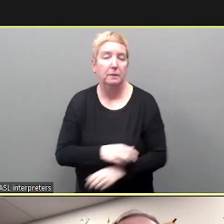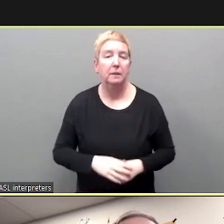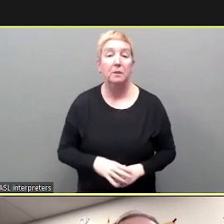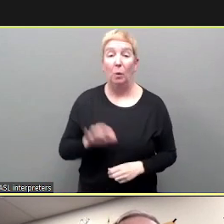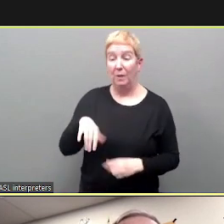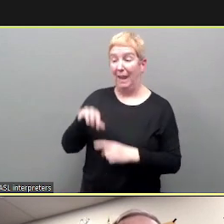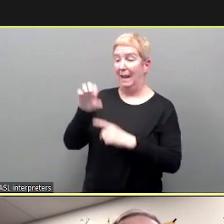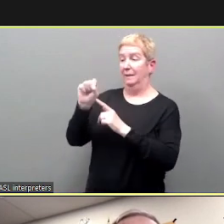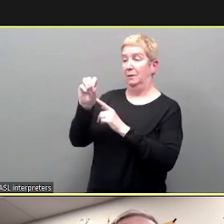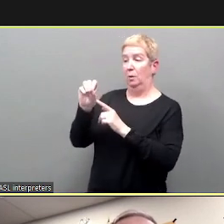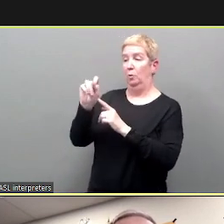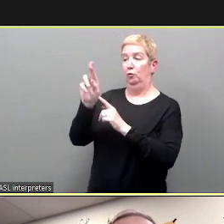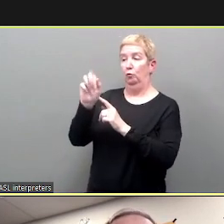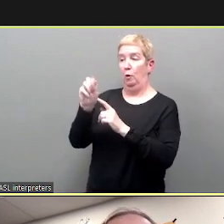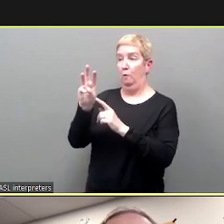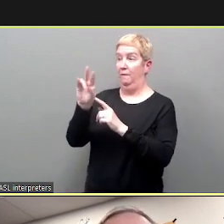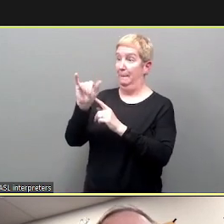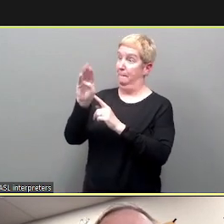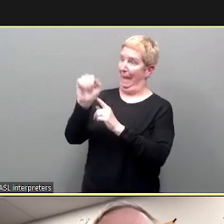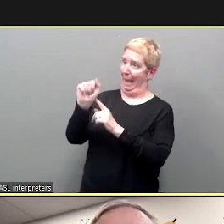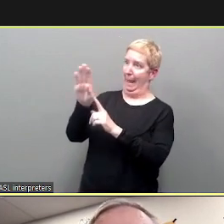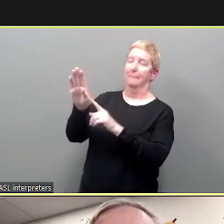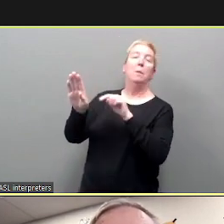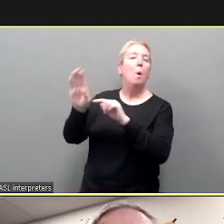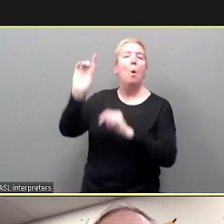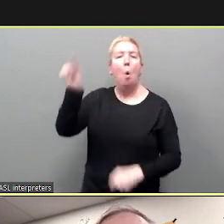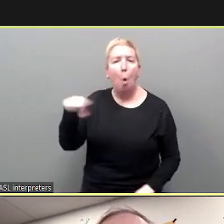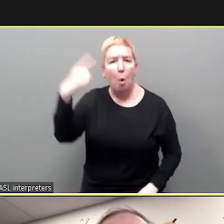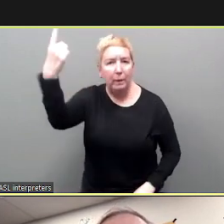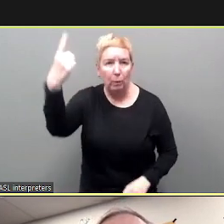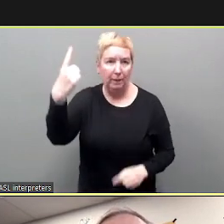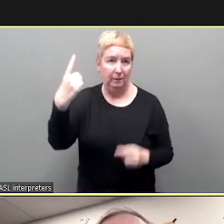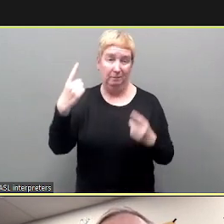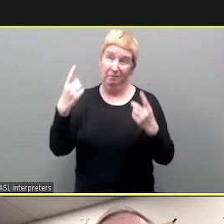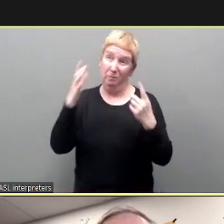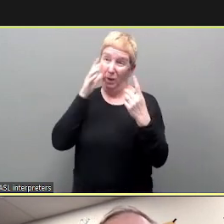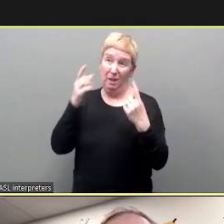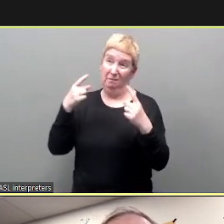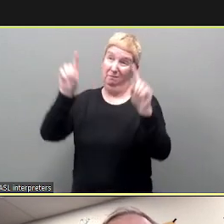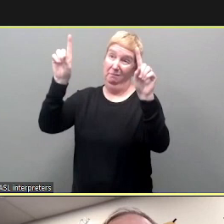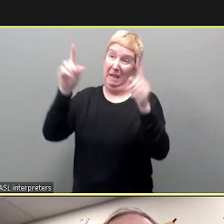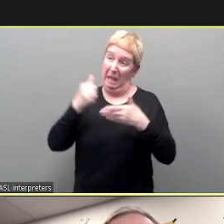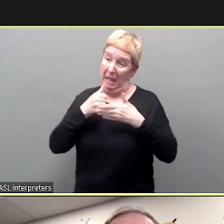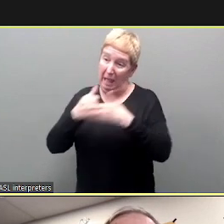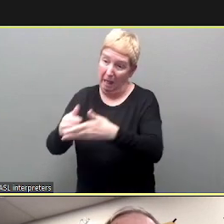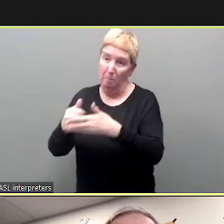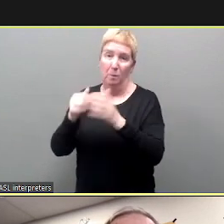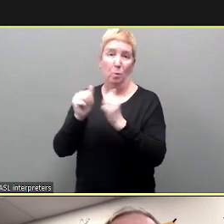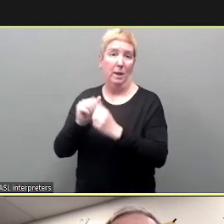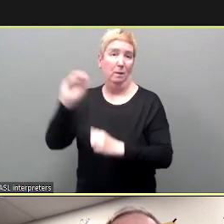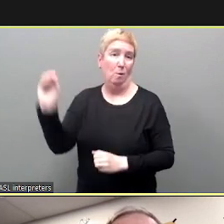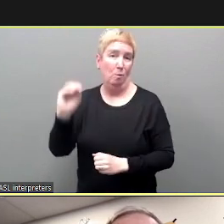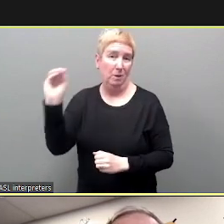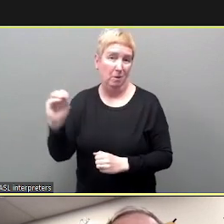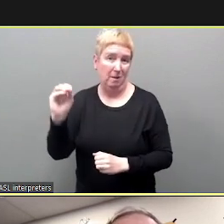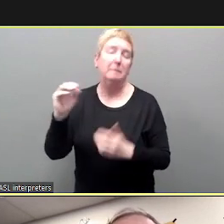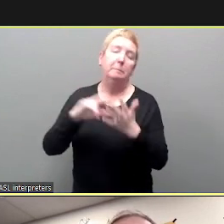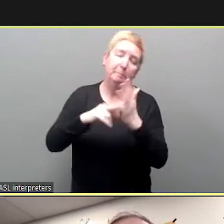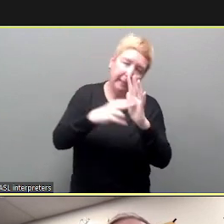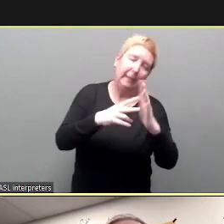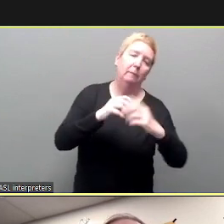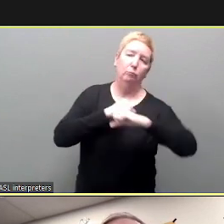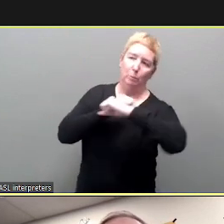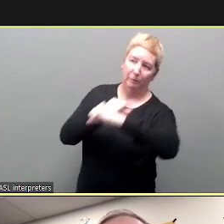now monoclonal antibody infusion that significantly reduces hospitalization and death with